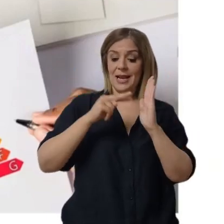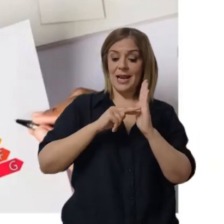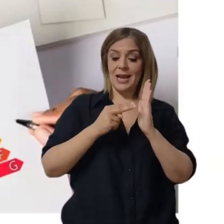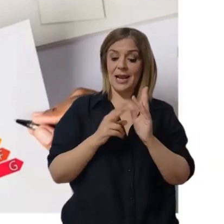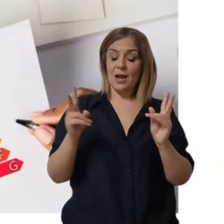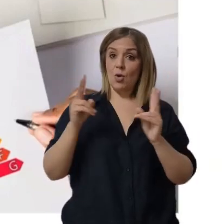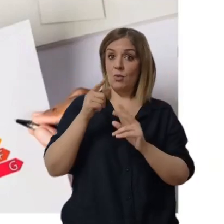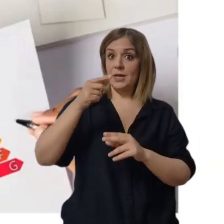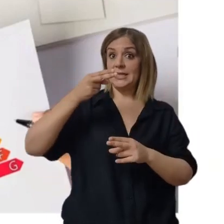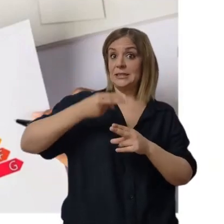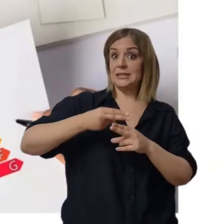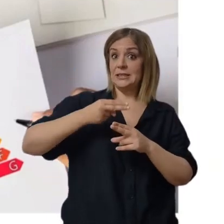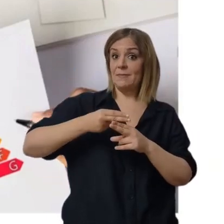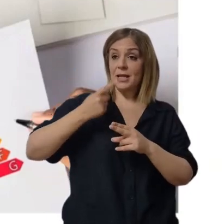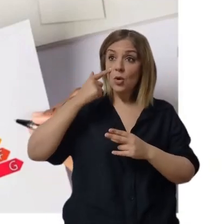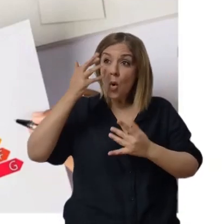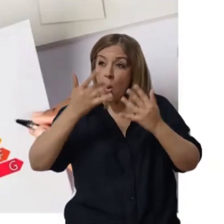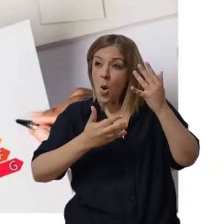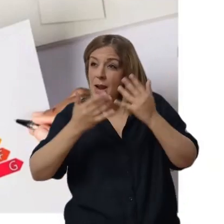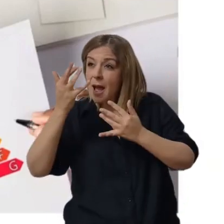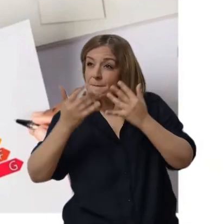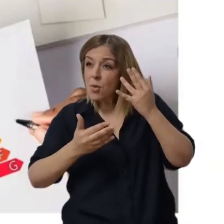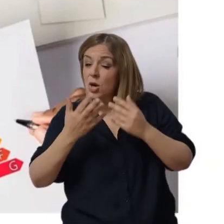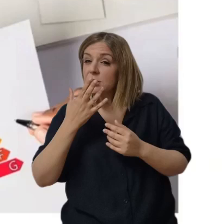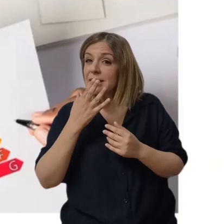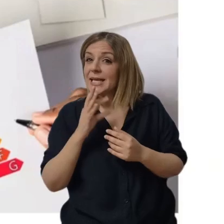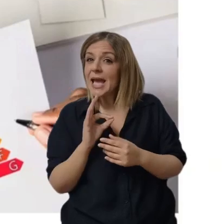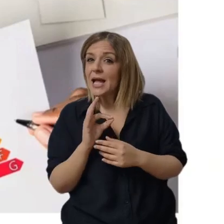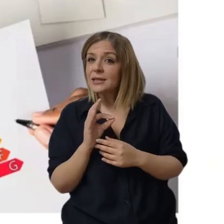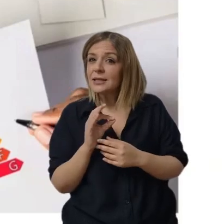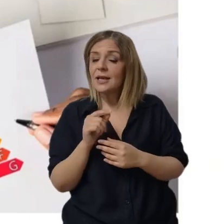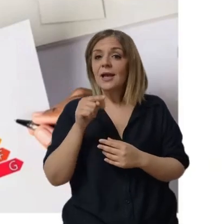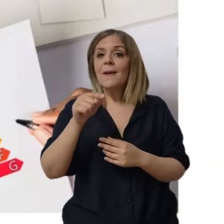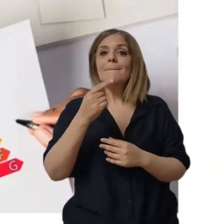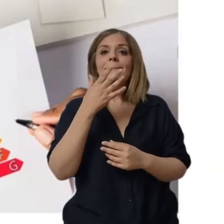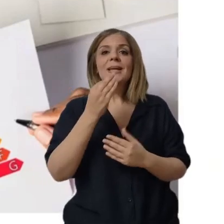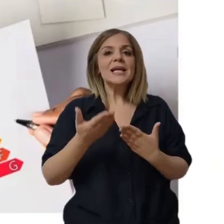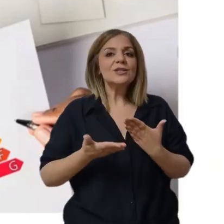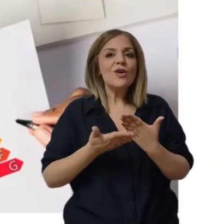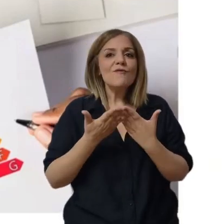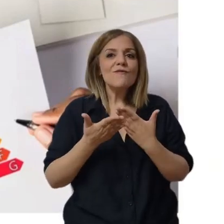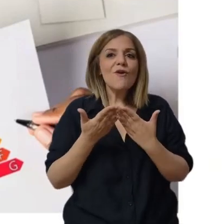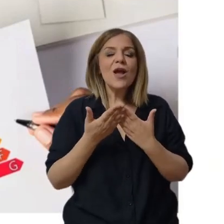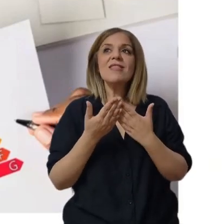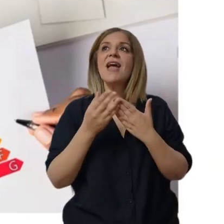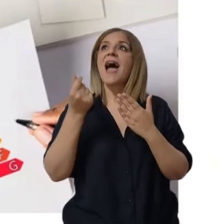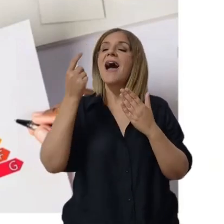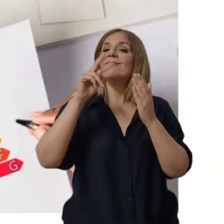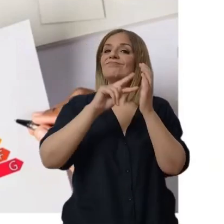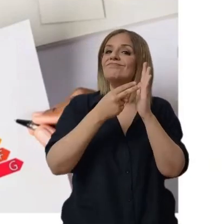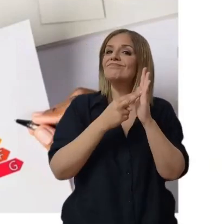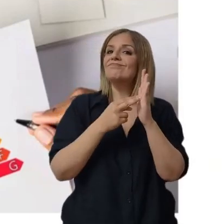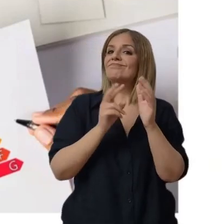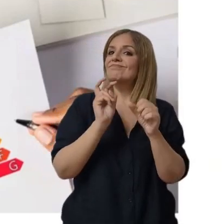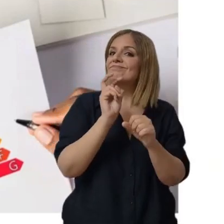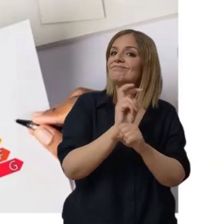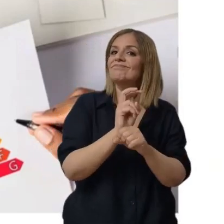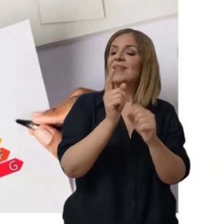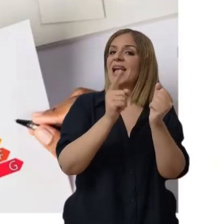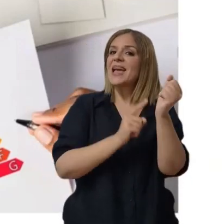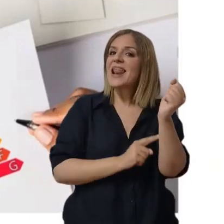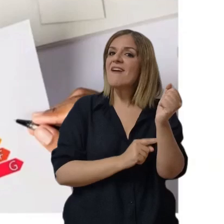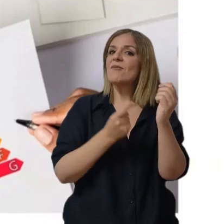so important to calculate, because as we said, it's allowed you to save energy, so it's good